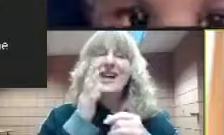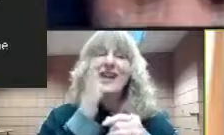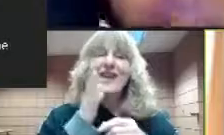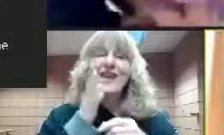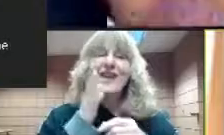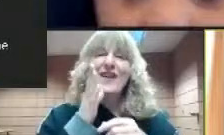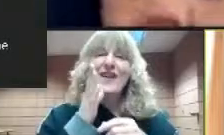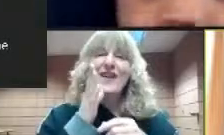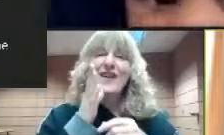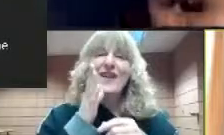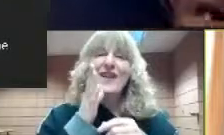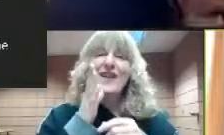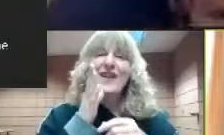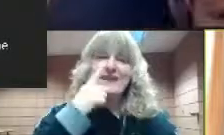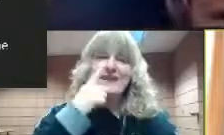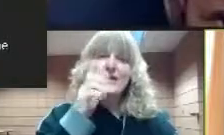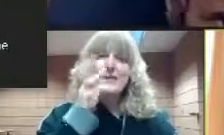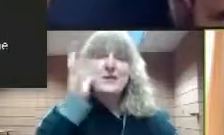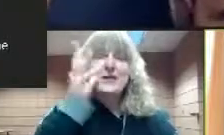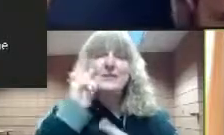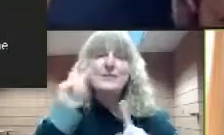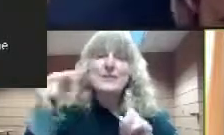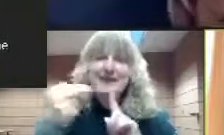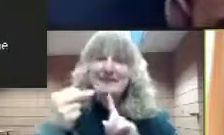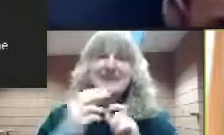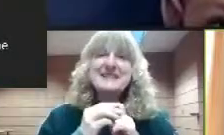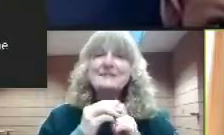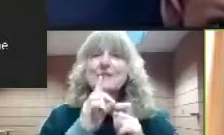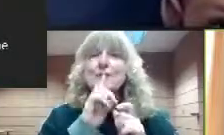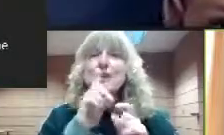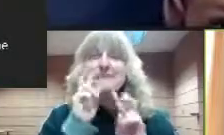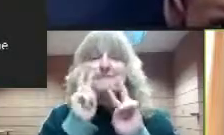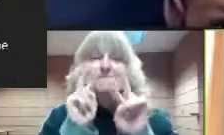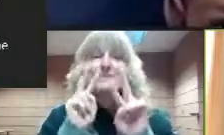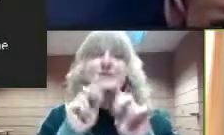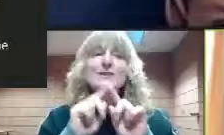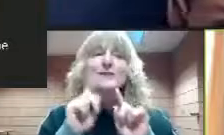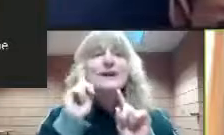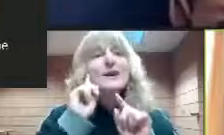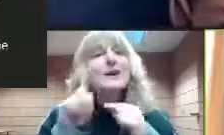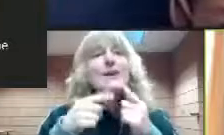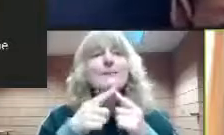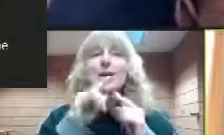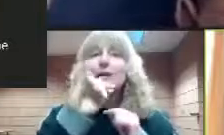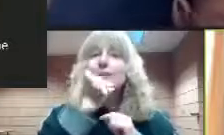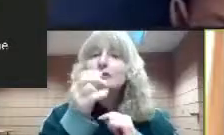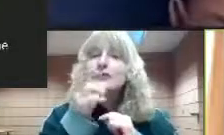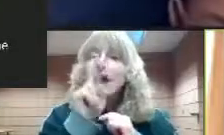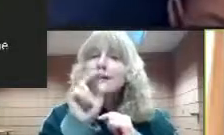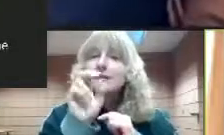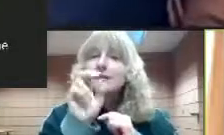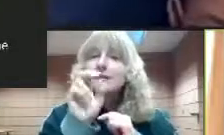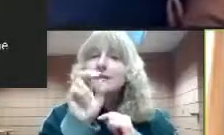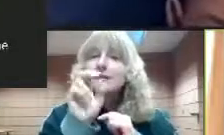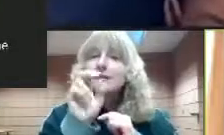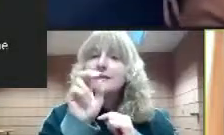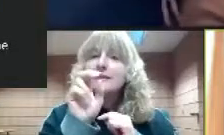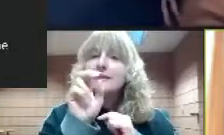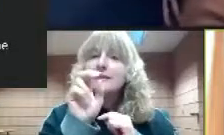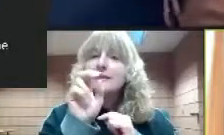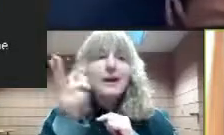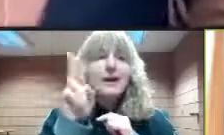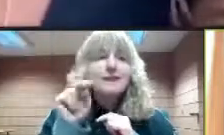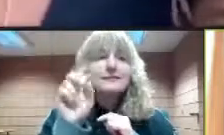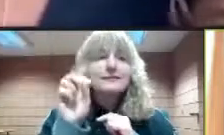parent perspective. I'm really looking forward to hearing about the Johnson & Johnson vaccination. One of the